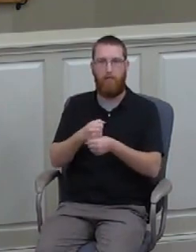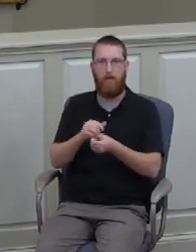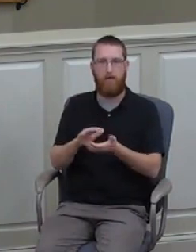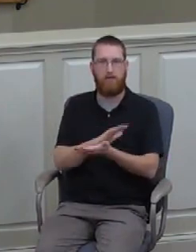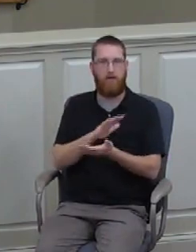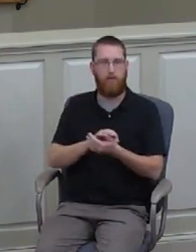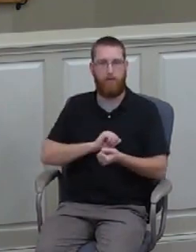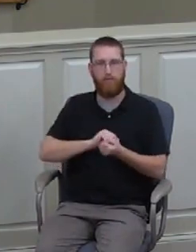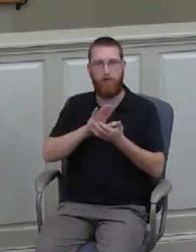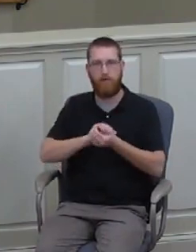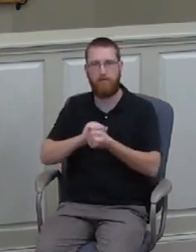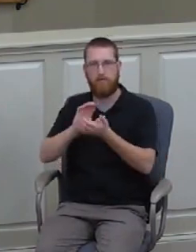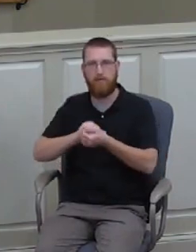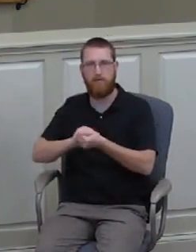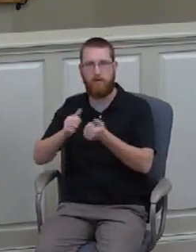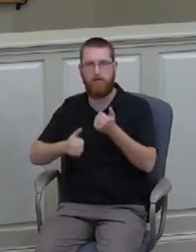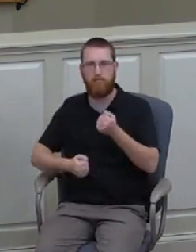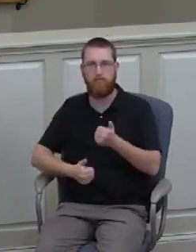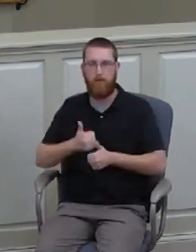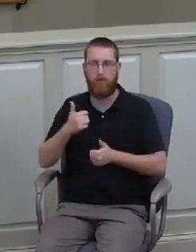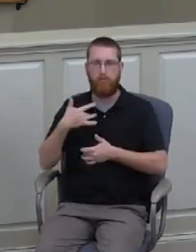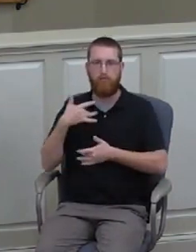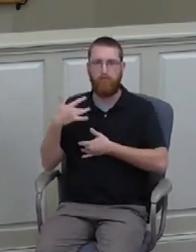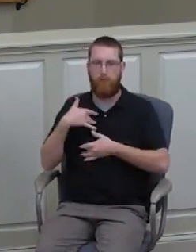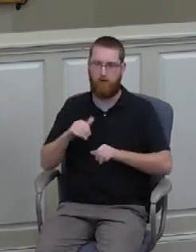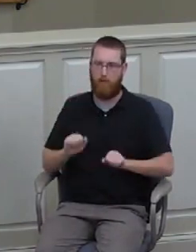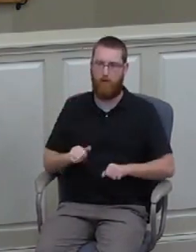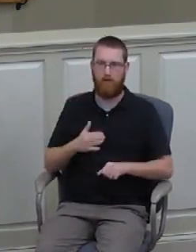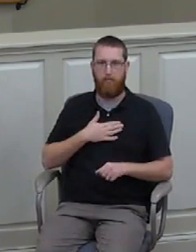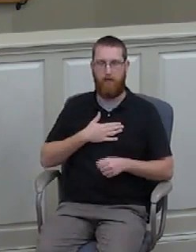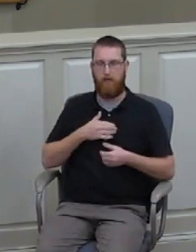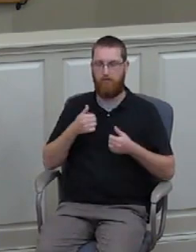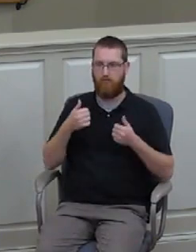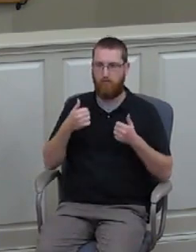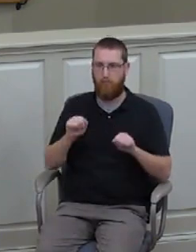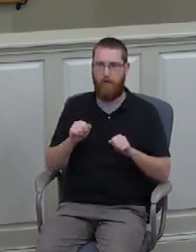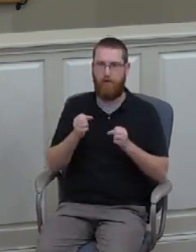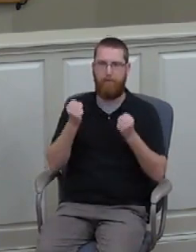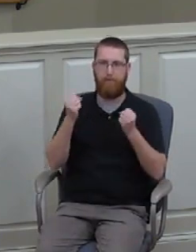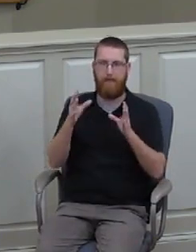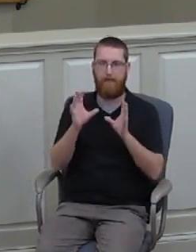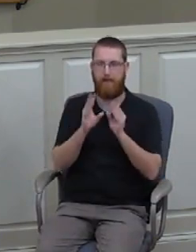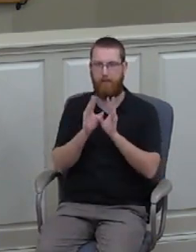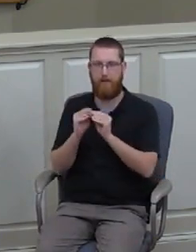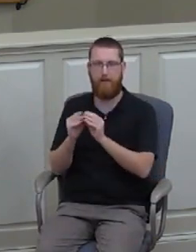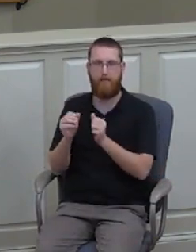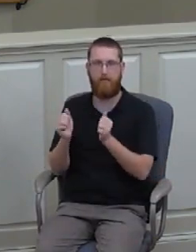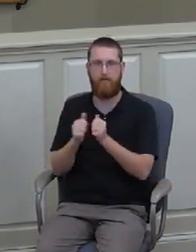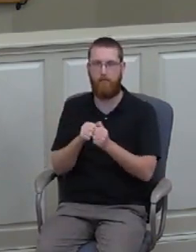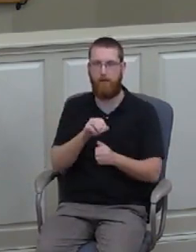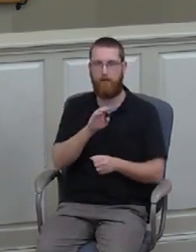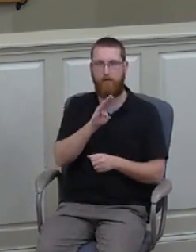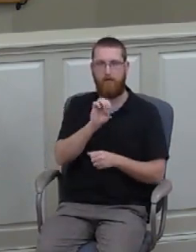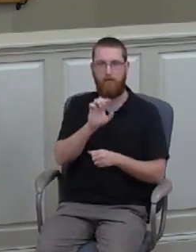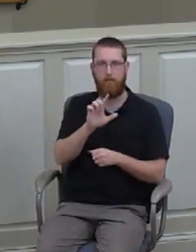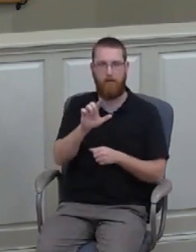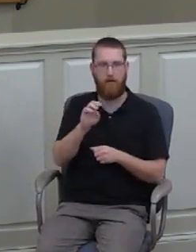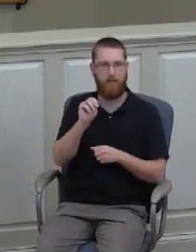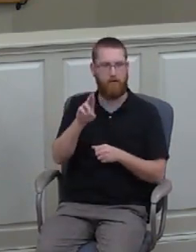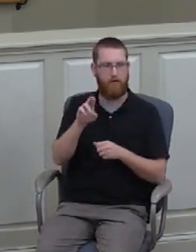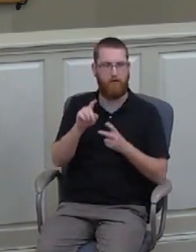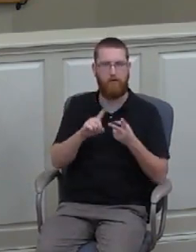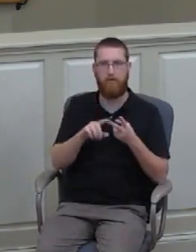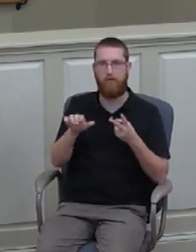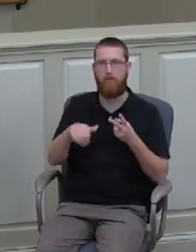many concerns as possible. And in my multiple meetings with Mr. Bell, and I think we addressed,